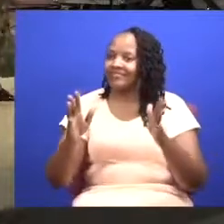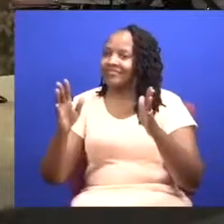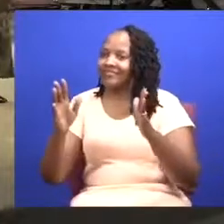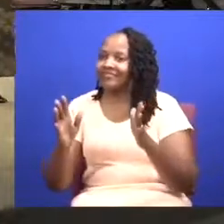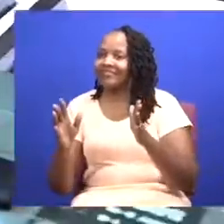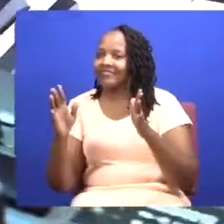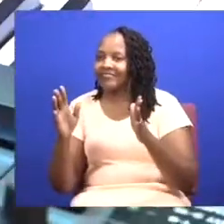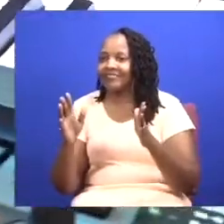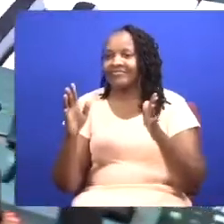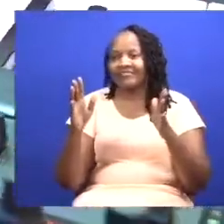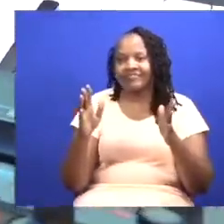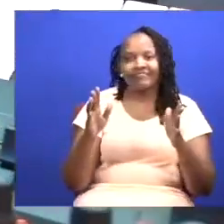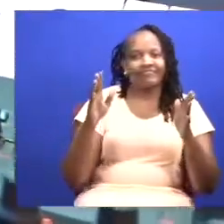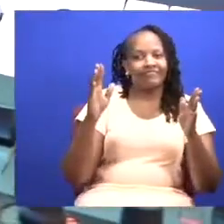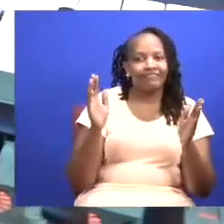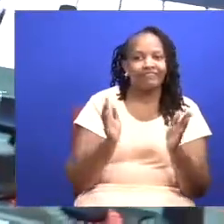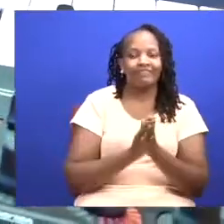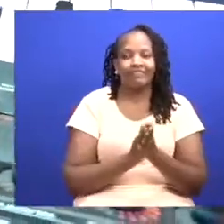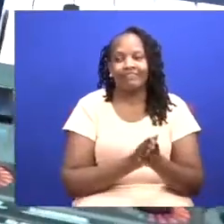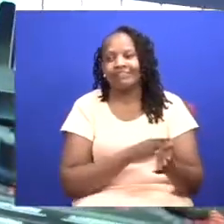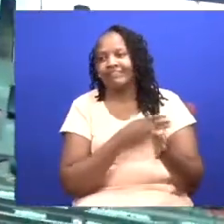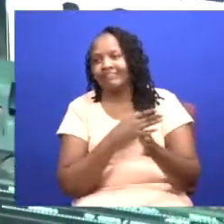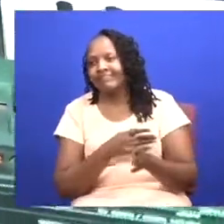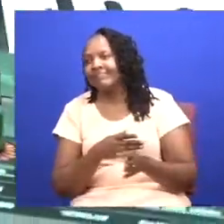Hallelujah. Oh, we give you all the praise.